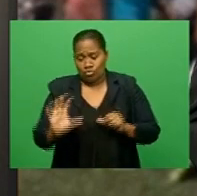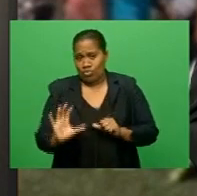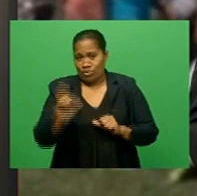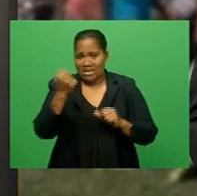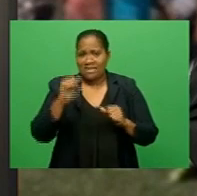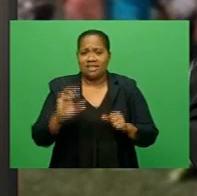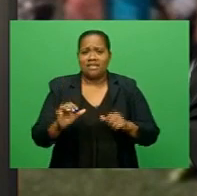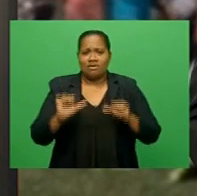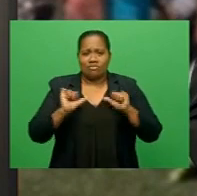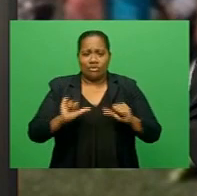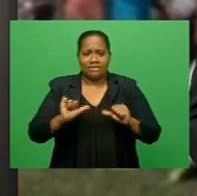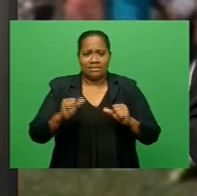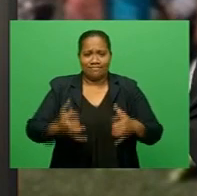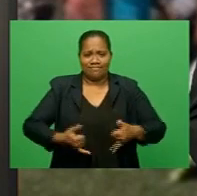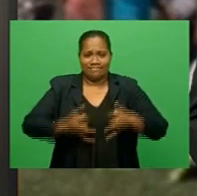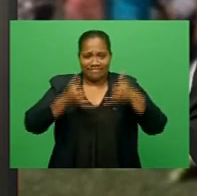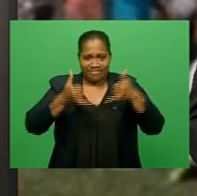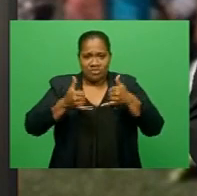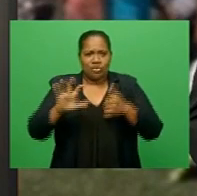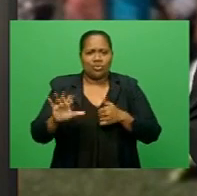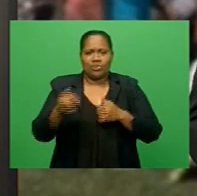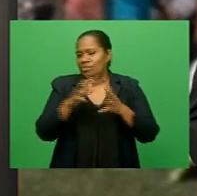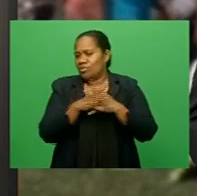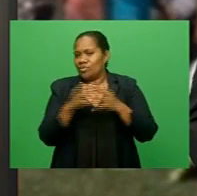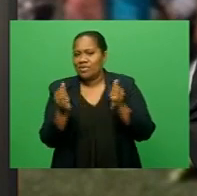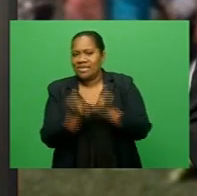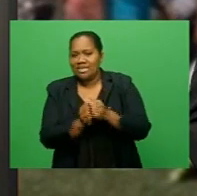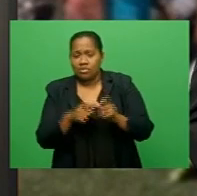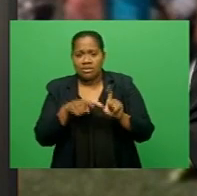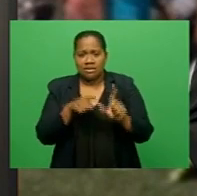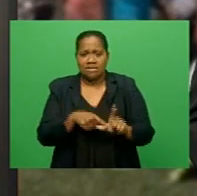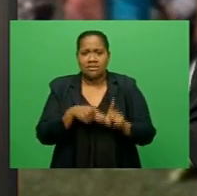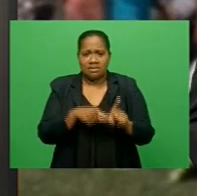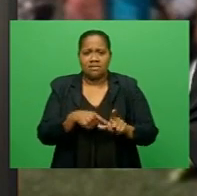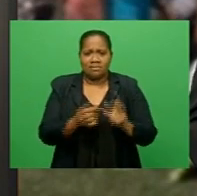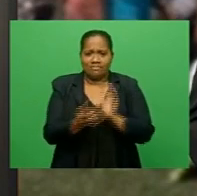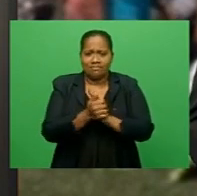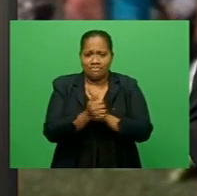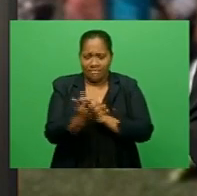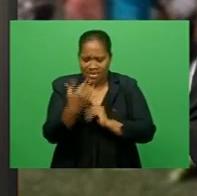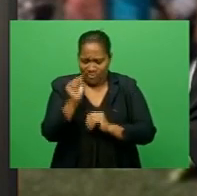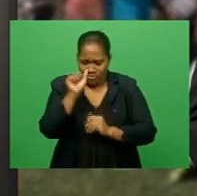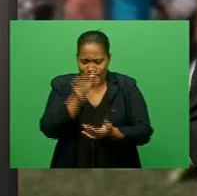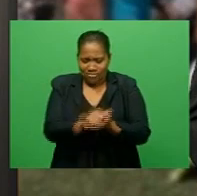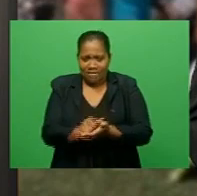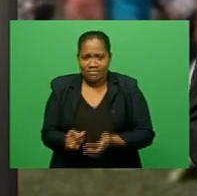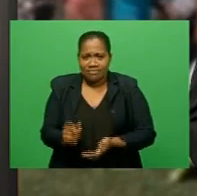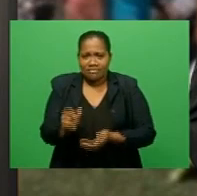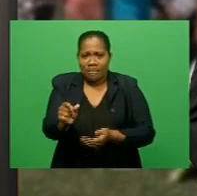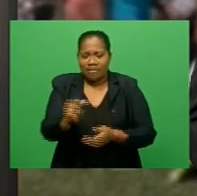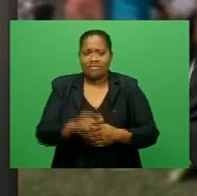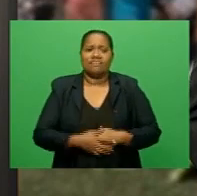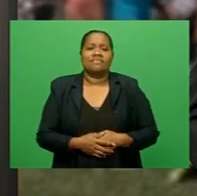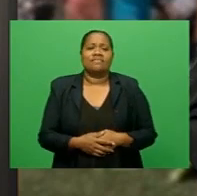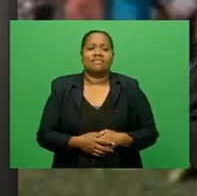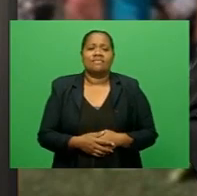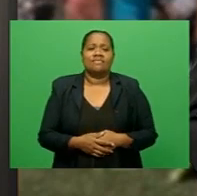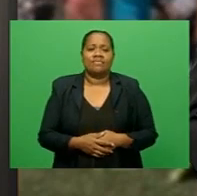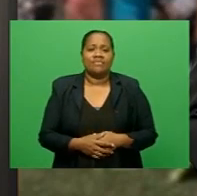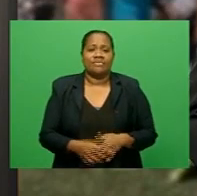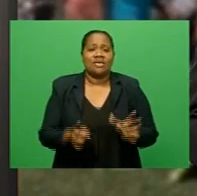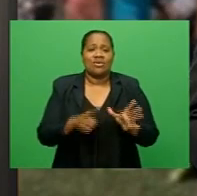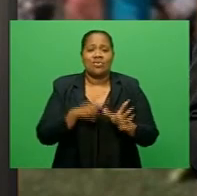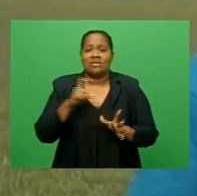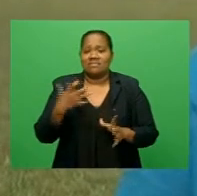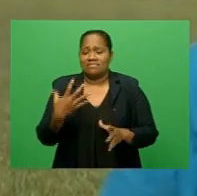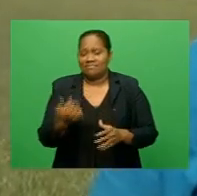the weekend. The team, laced with young talent, is on the right path, according to the former Fiji football great in charge of the side. Akuladama